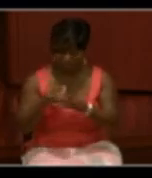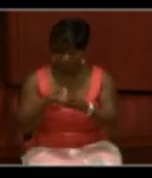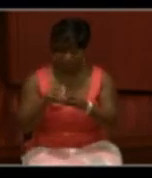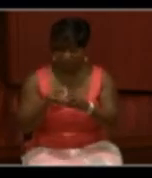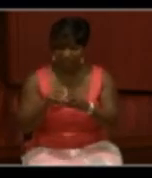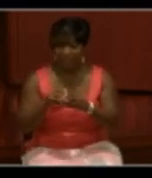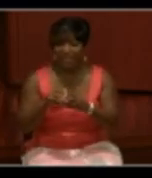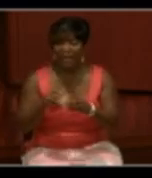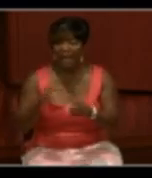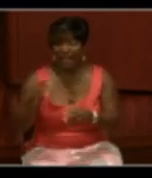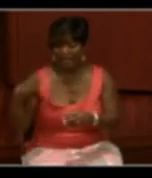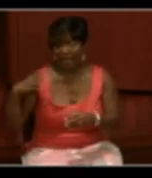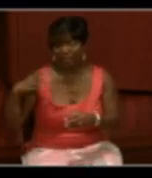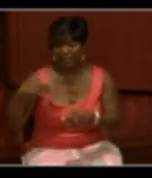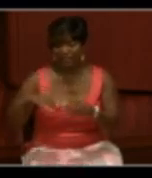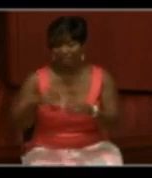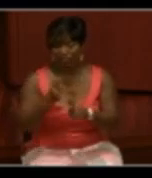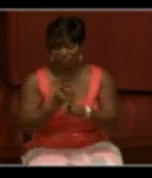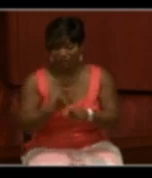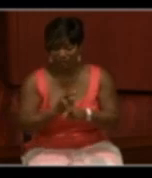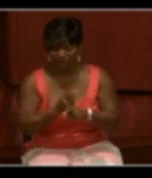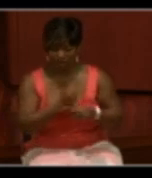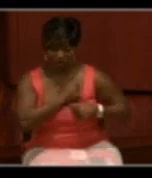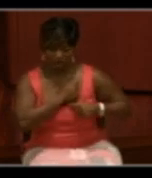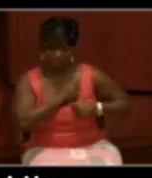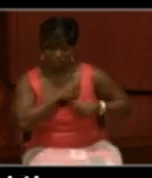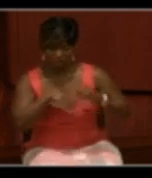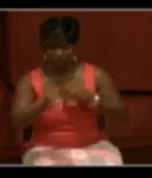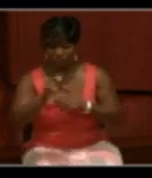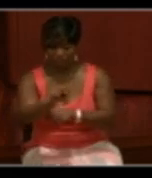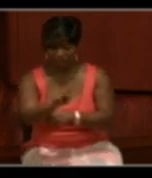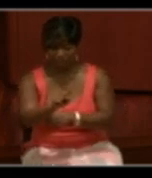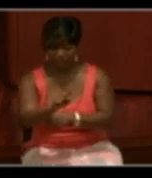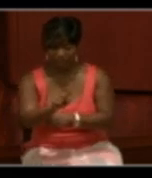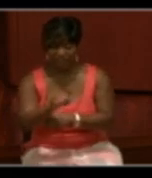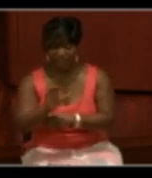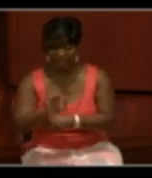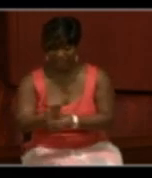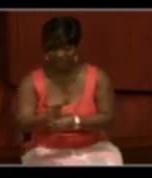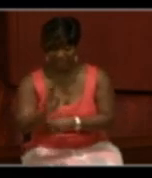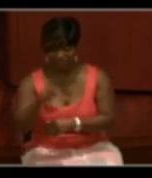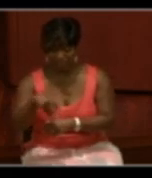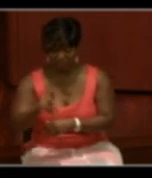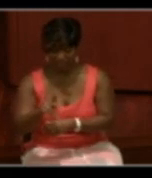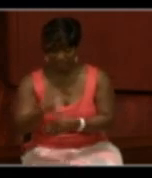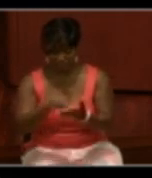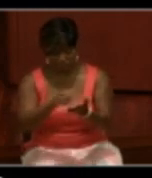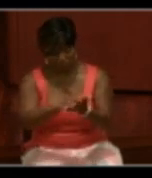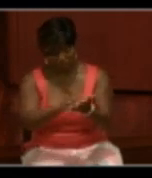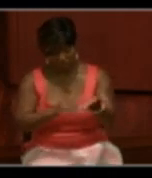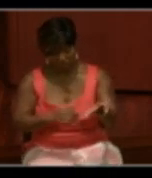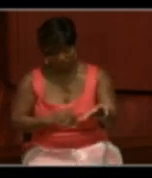in the regular army in the United States. On his particular Freedmen's Bank record,